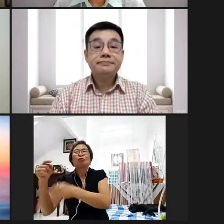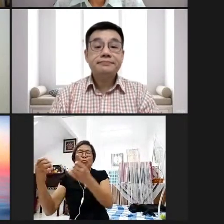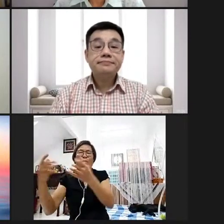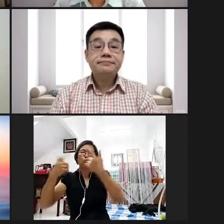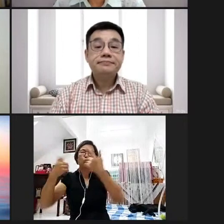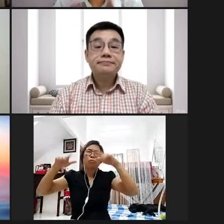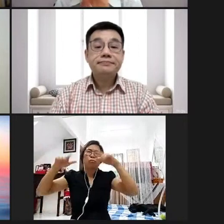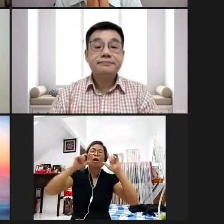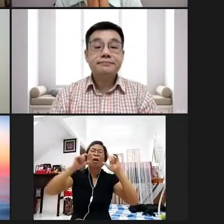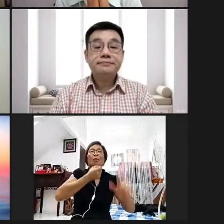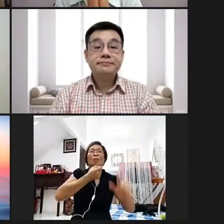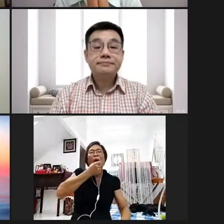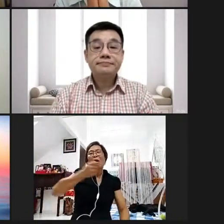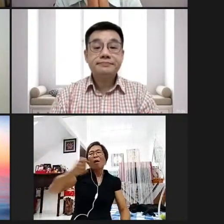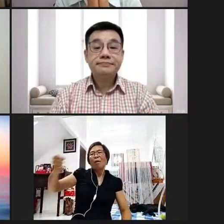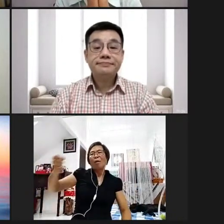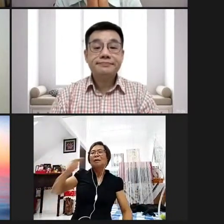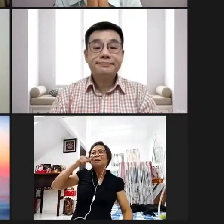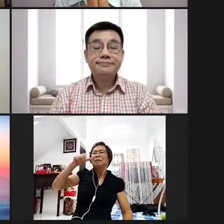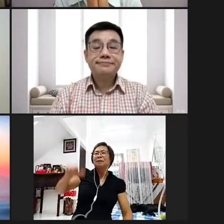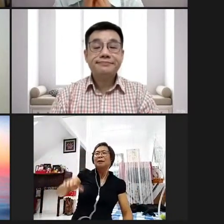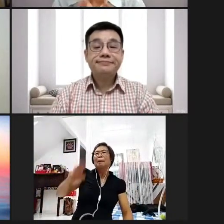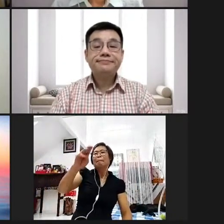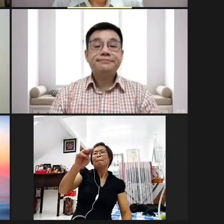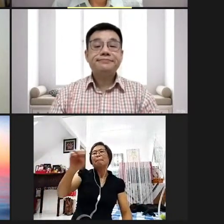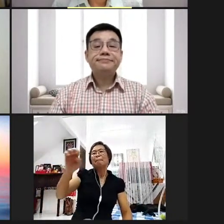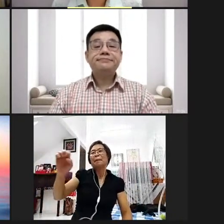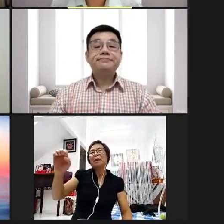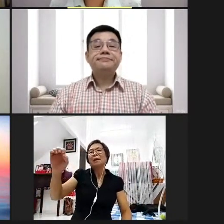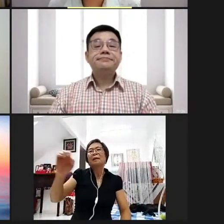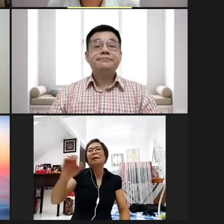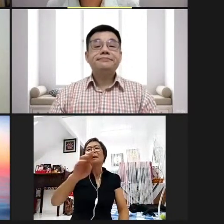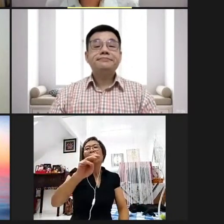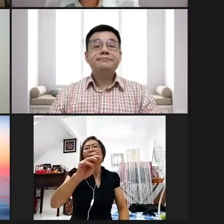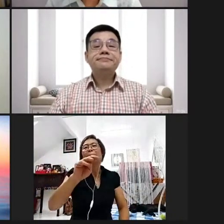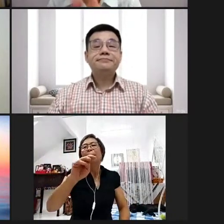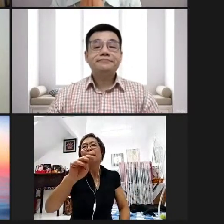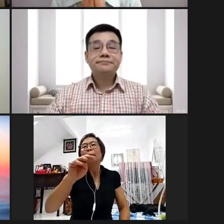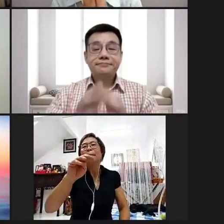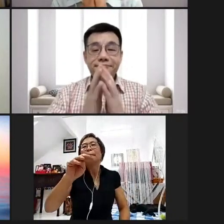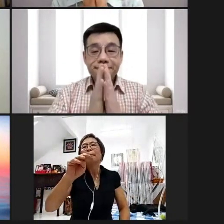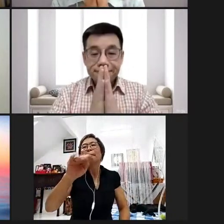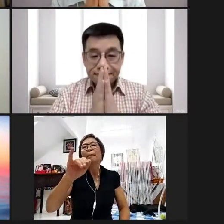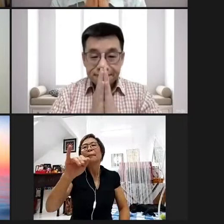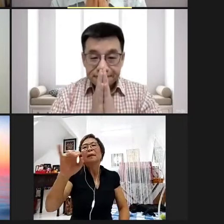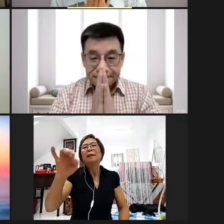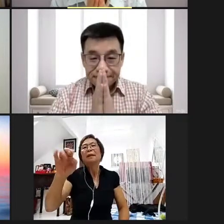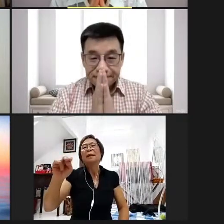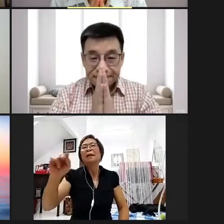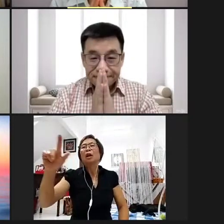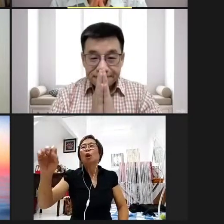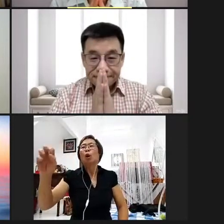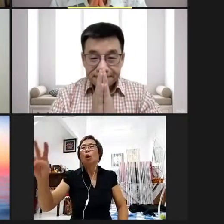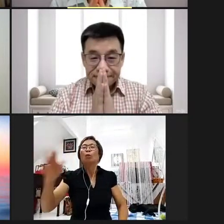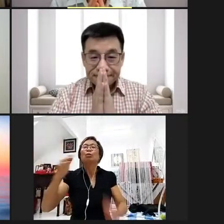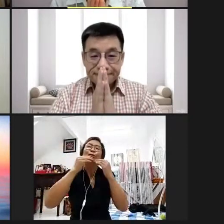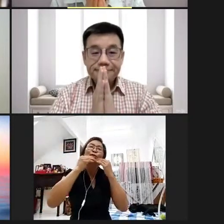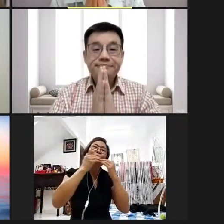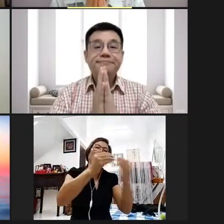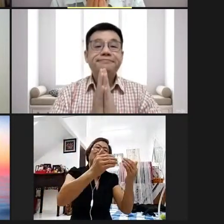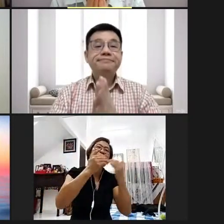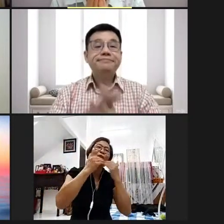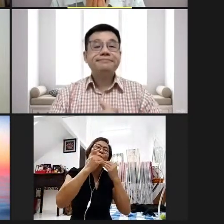the microphone to Sister Mian now. Thank Sadhu, you. sadhu, sadhu. Thank you, Didi Leng